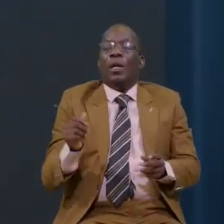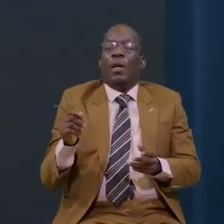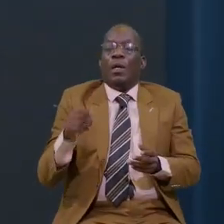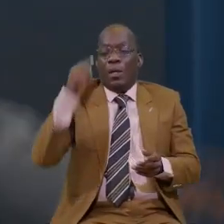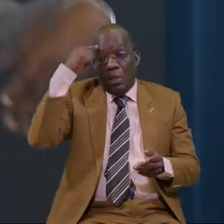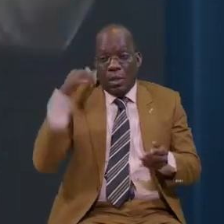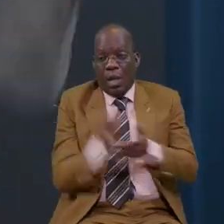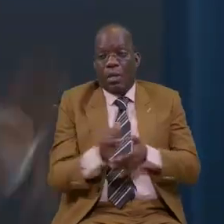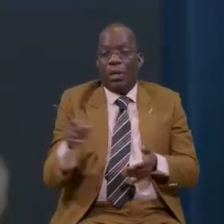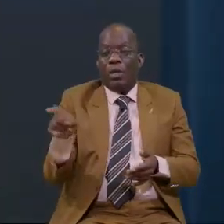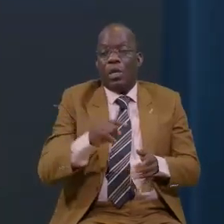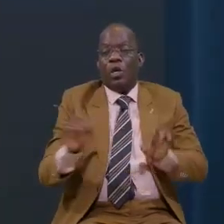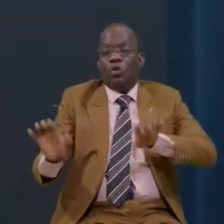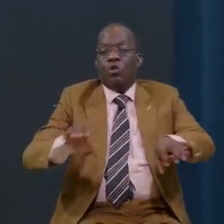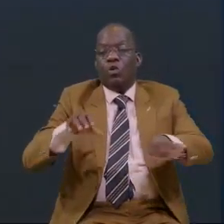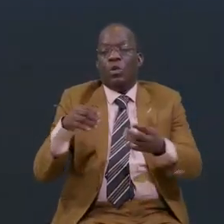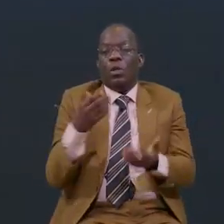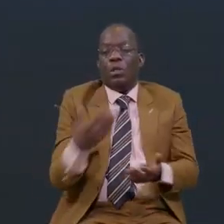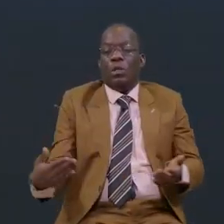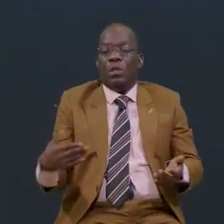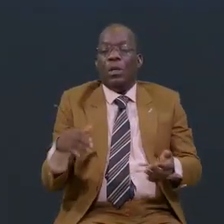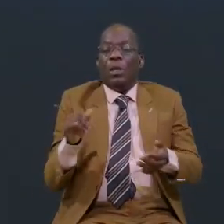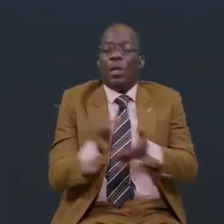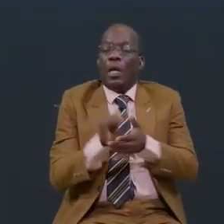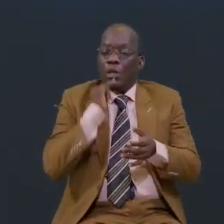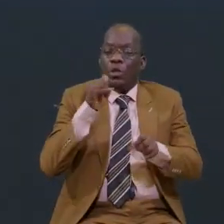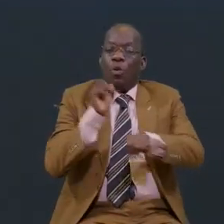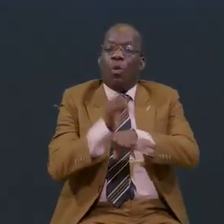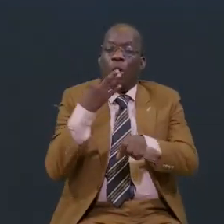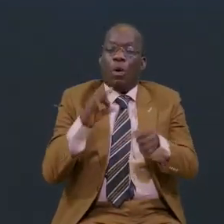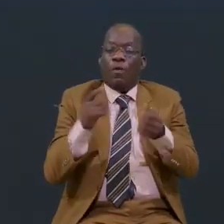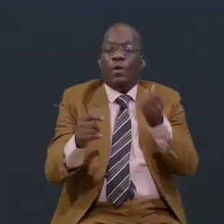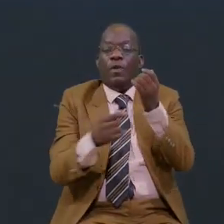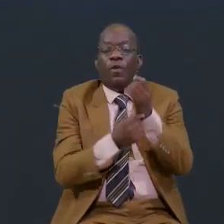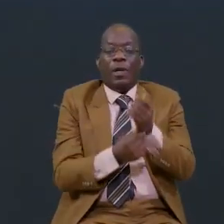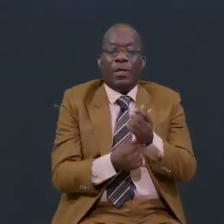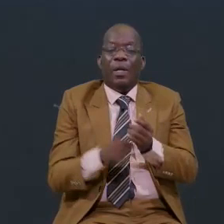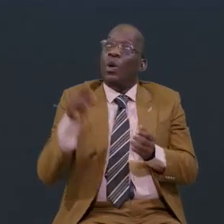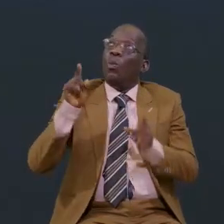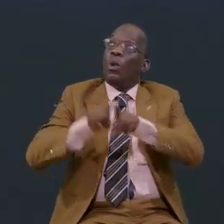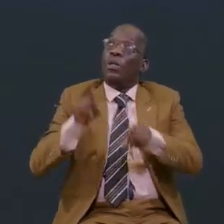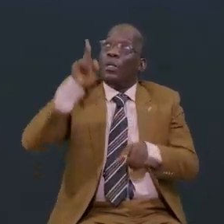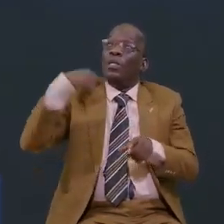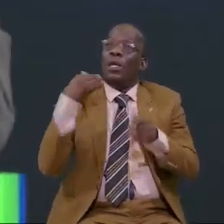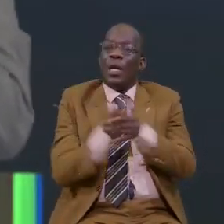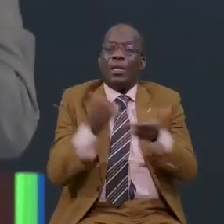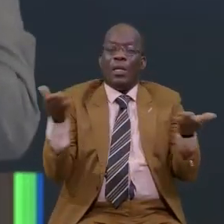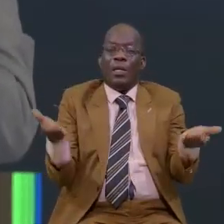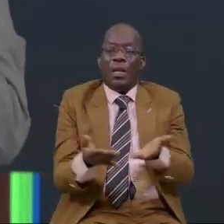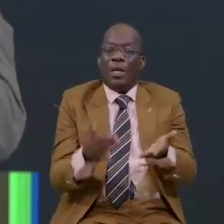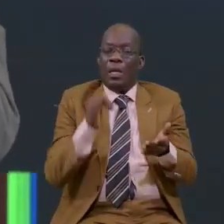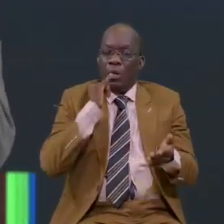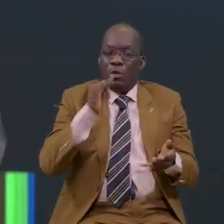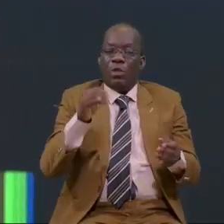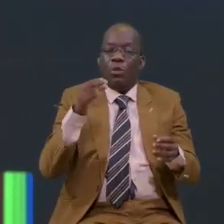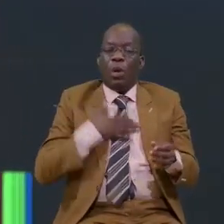the flesh. That one doesn't glorify God. It says, herein is my Father glorified, that she bear